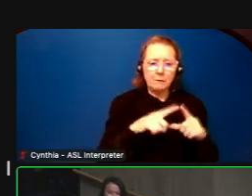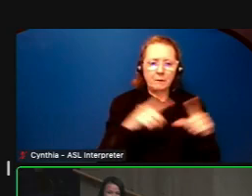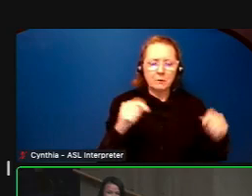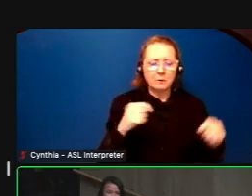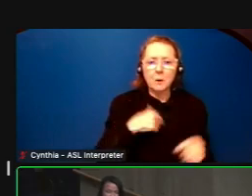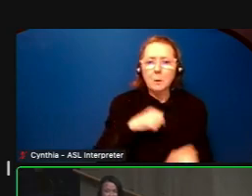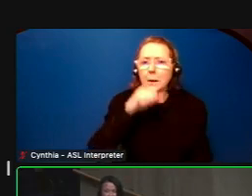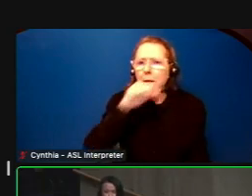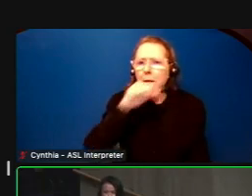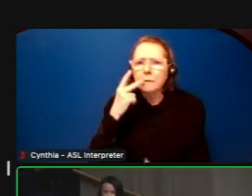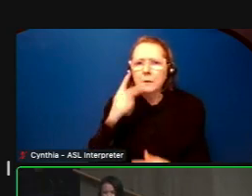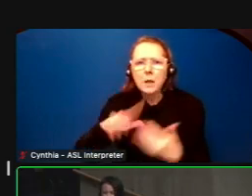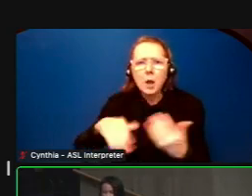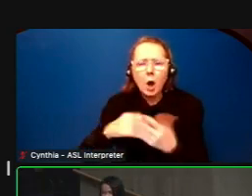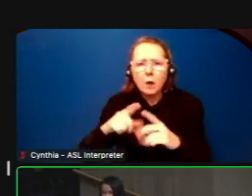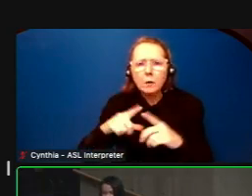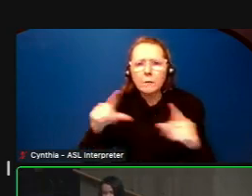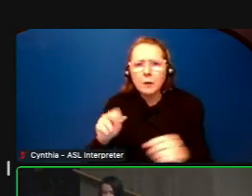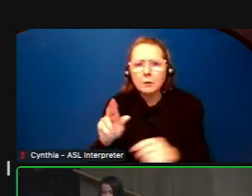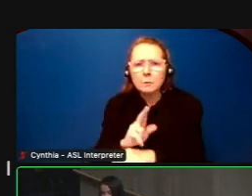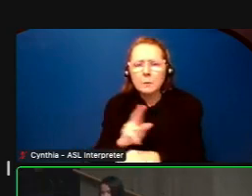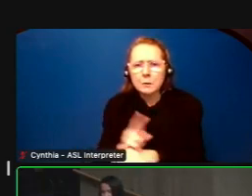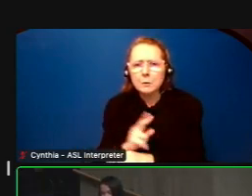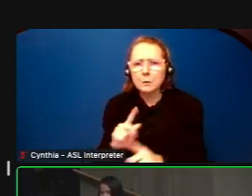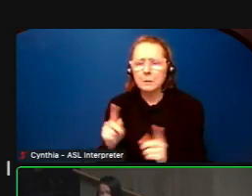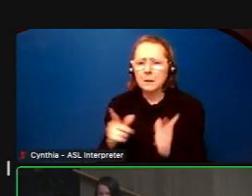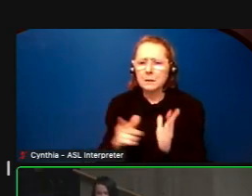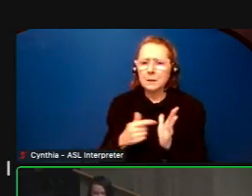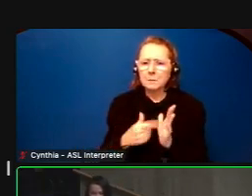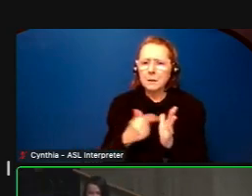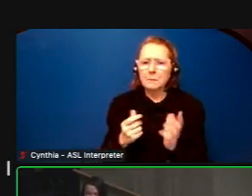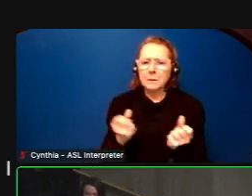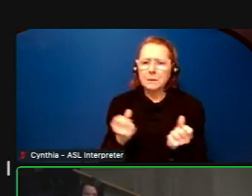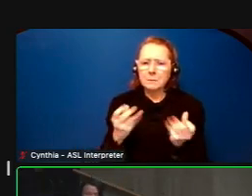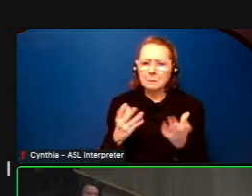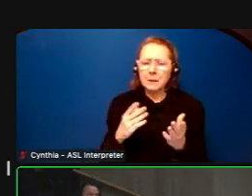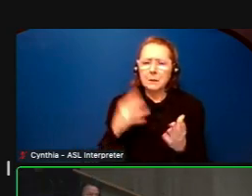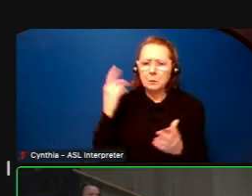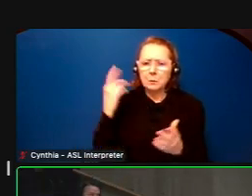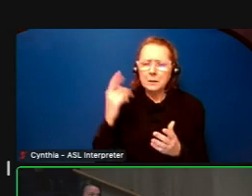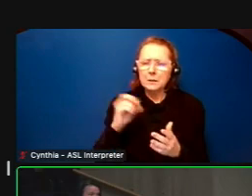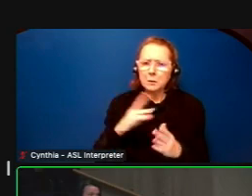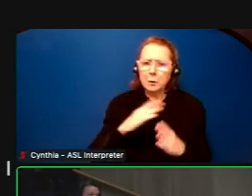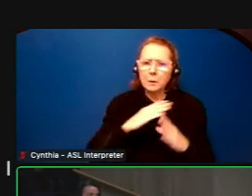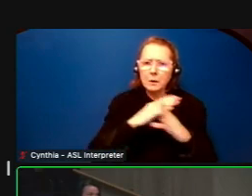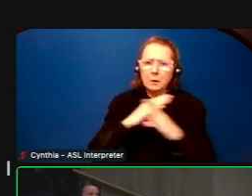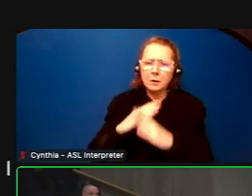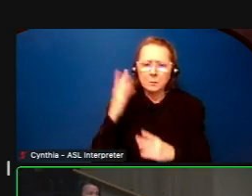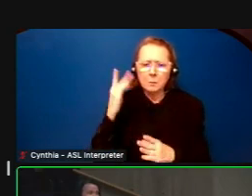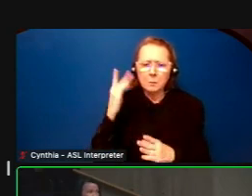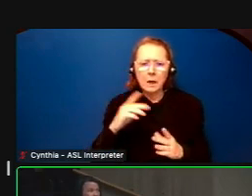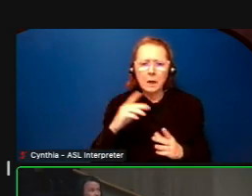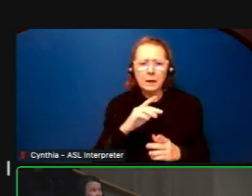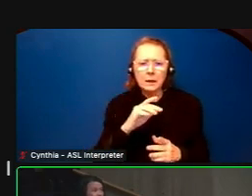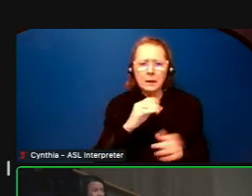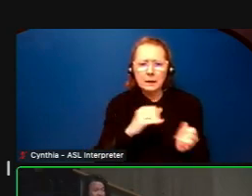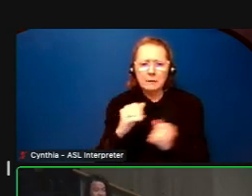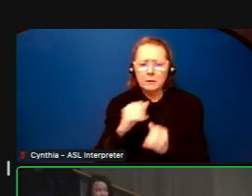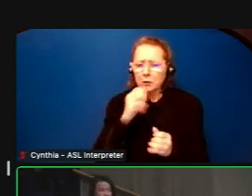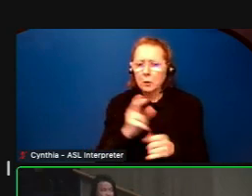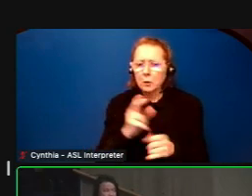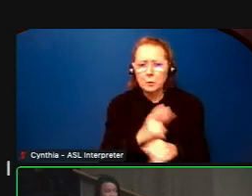get utilized, but that can, sometimes there's multiple barriers or reasons why individuals don't lease those up. Our